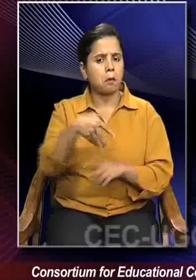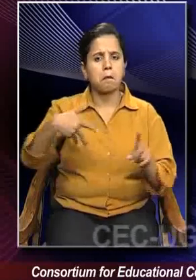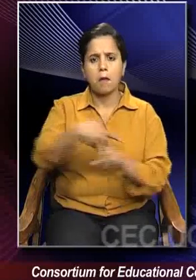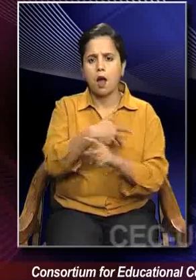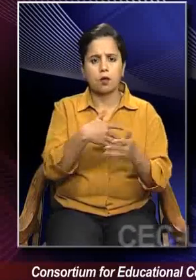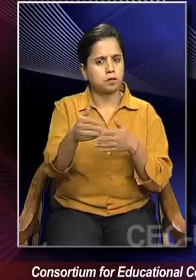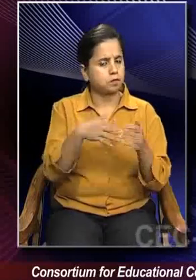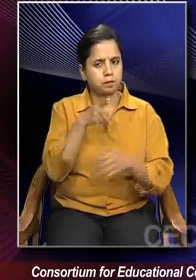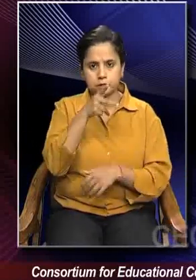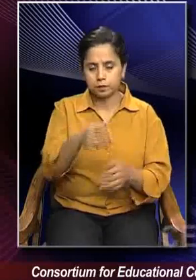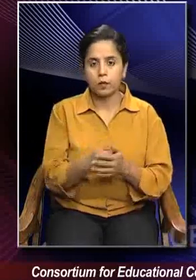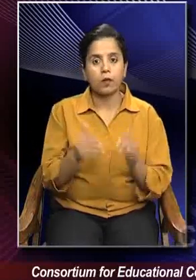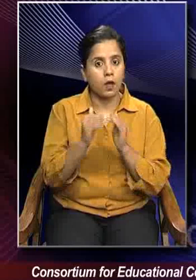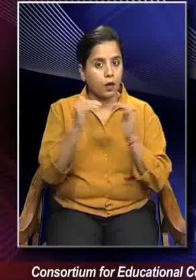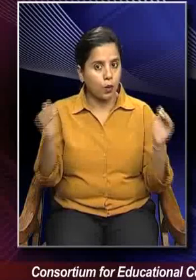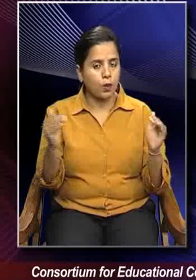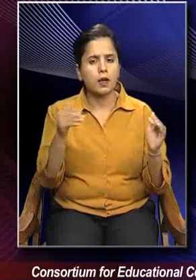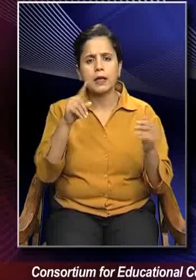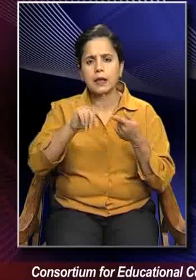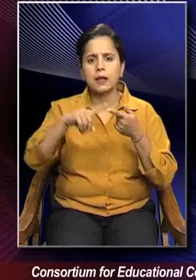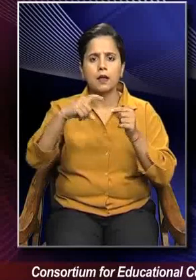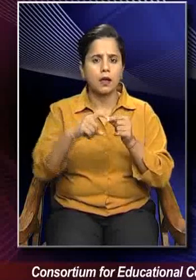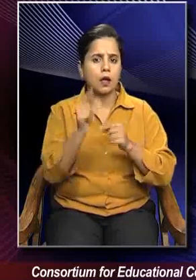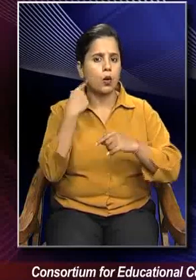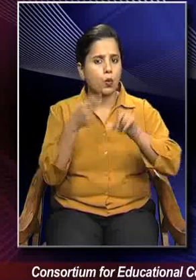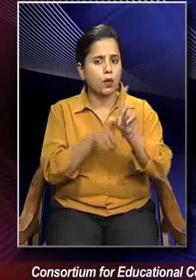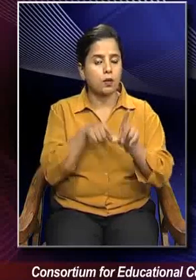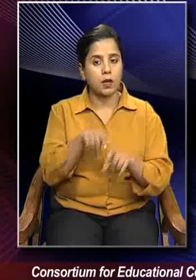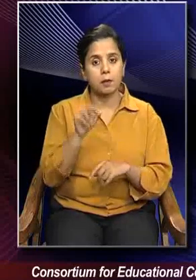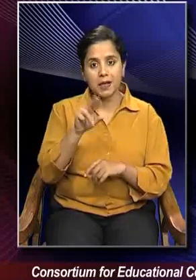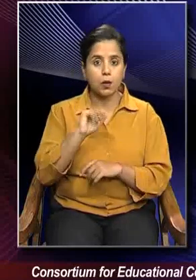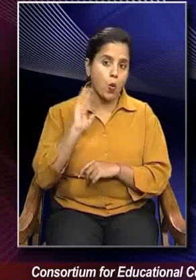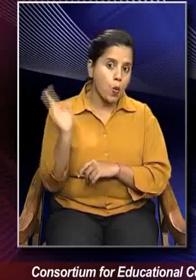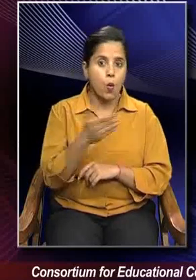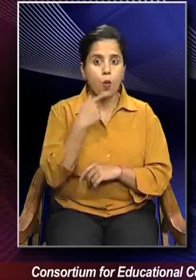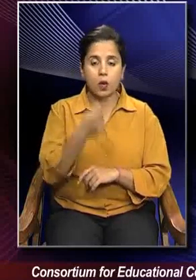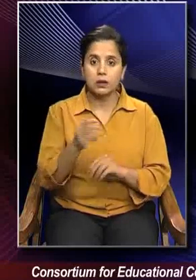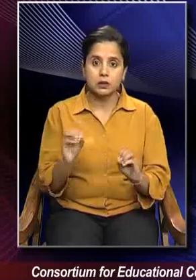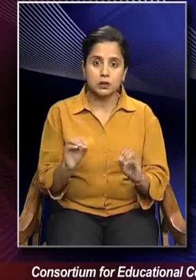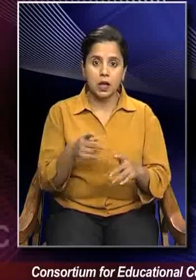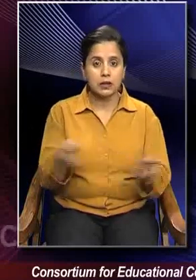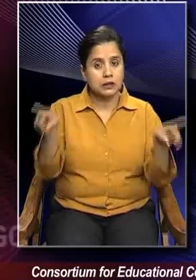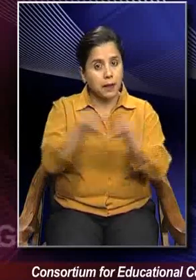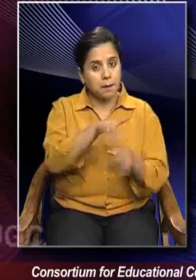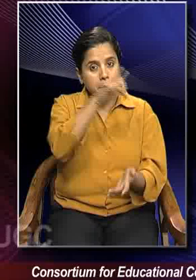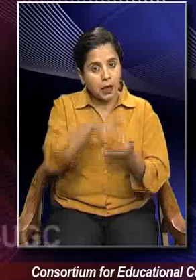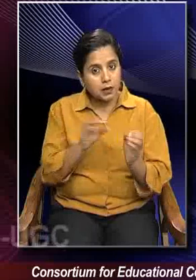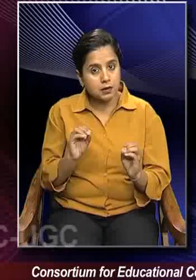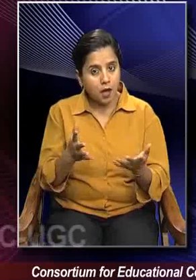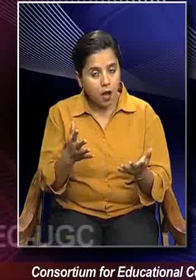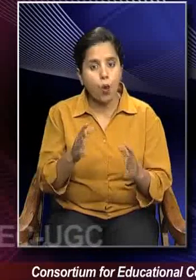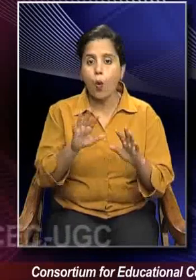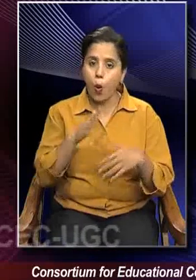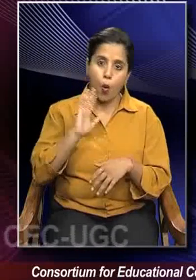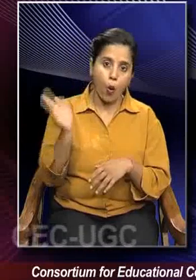background. Equity recognizes that not everyone starts from the same place or has